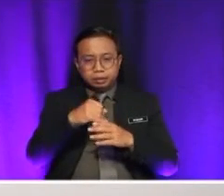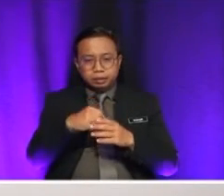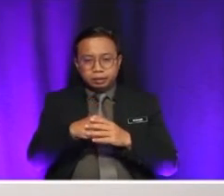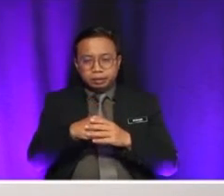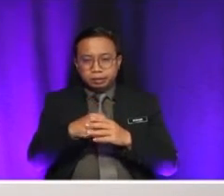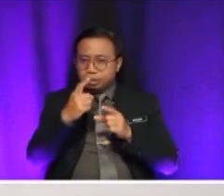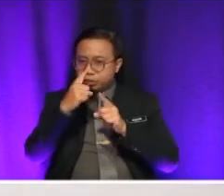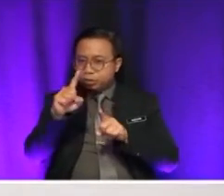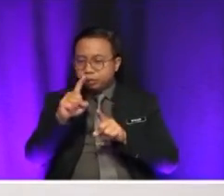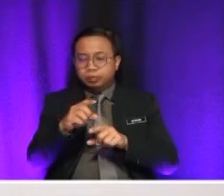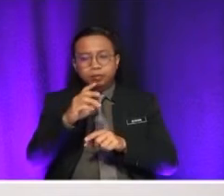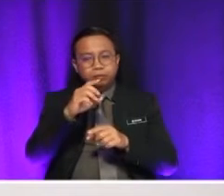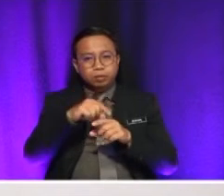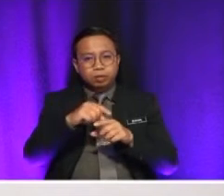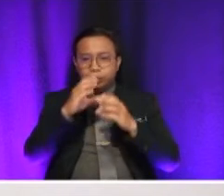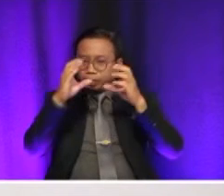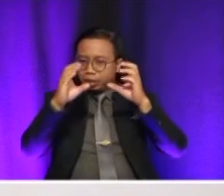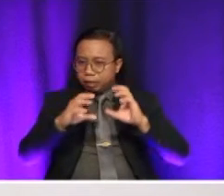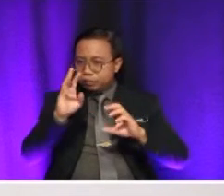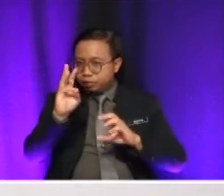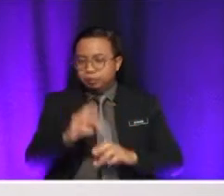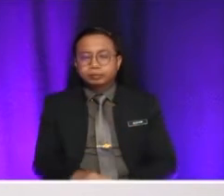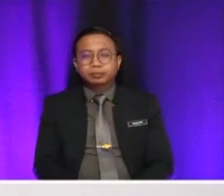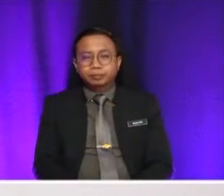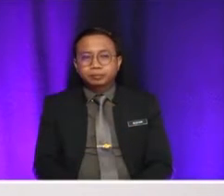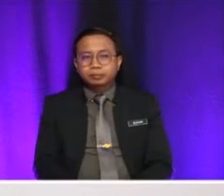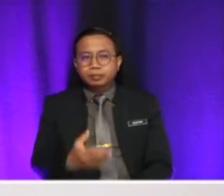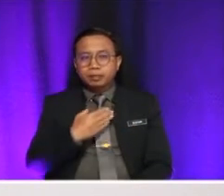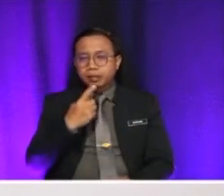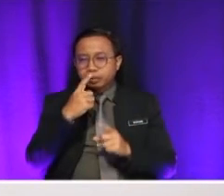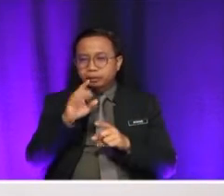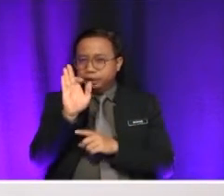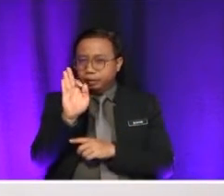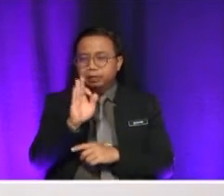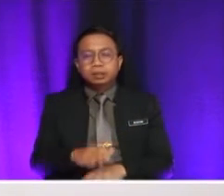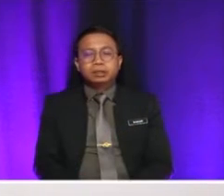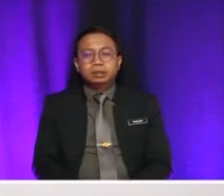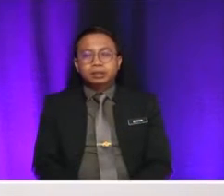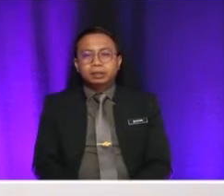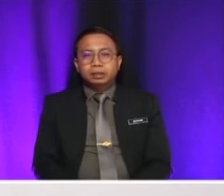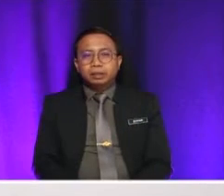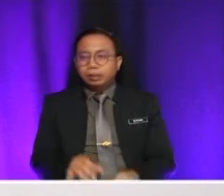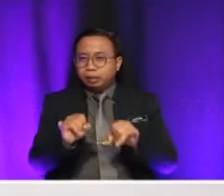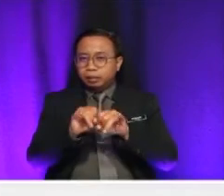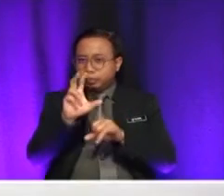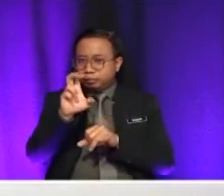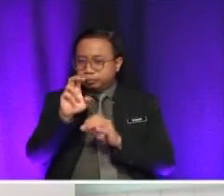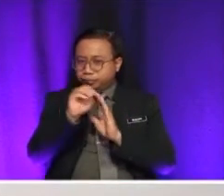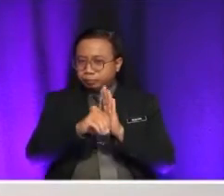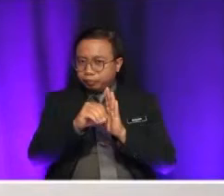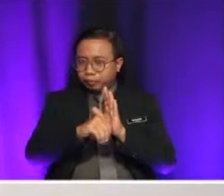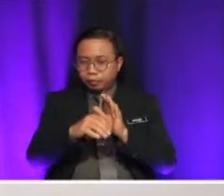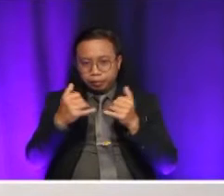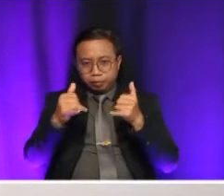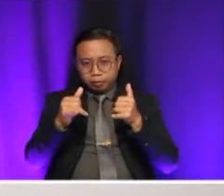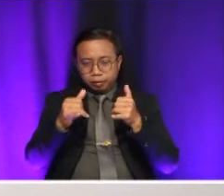Okay, Rowena, what's your answer for number 6? My answer is F. Just 30 minutes of play can generate